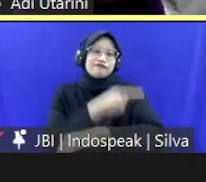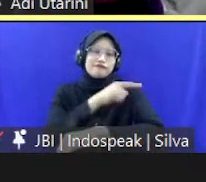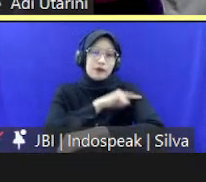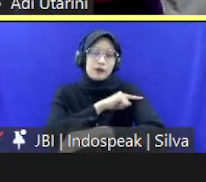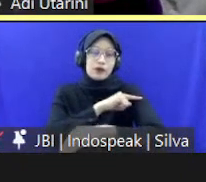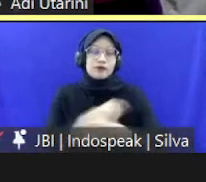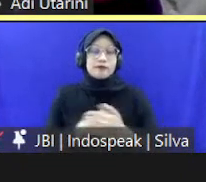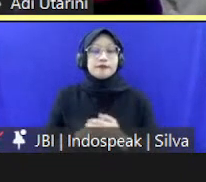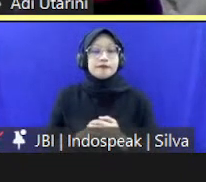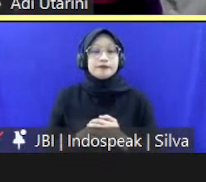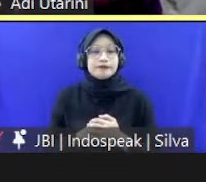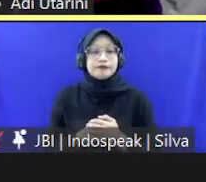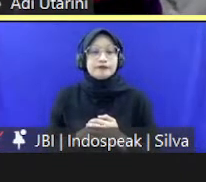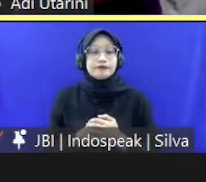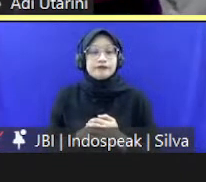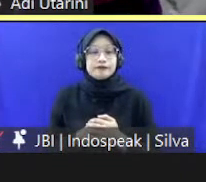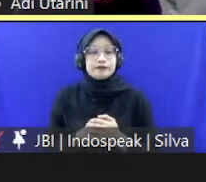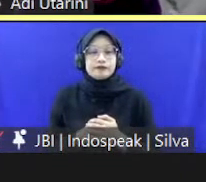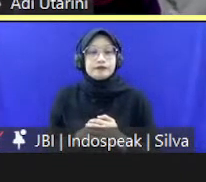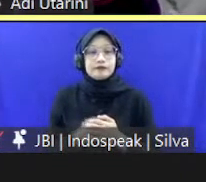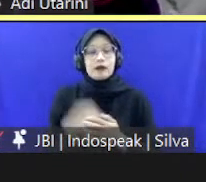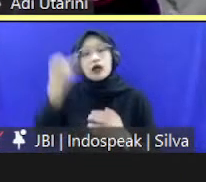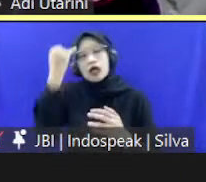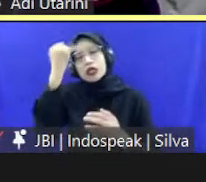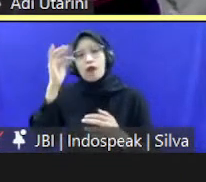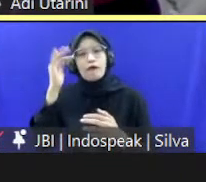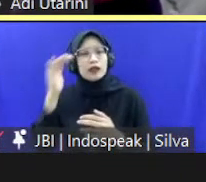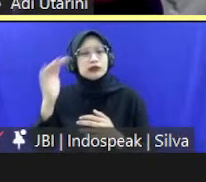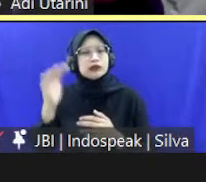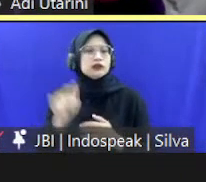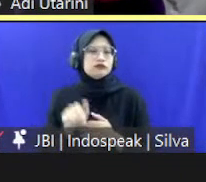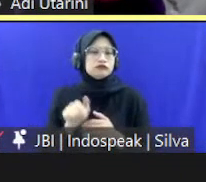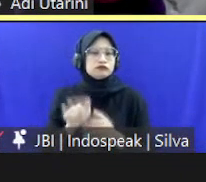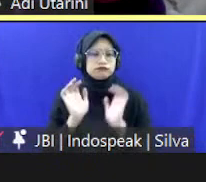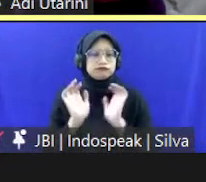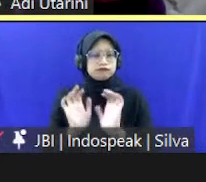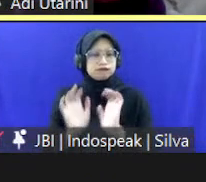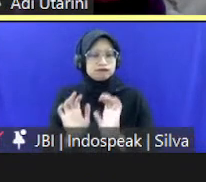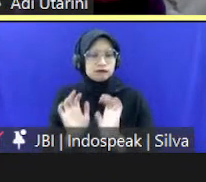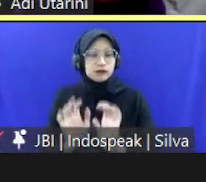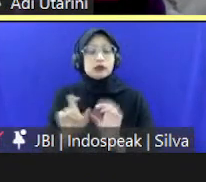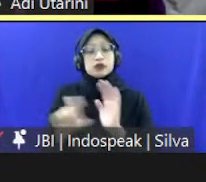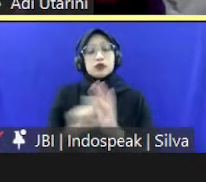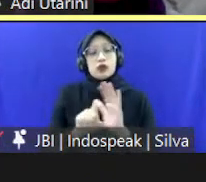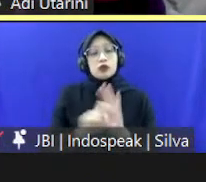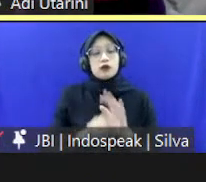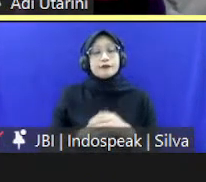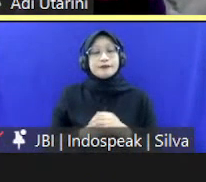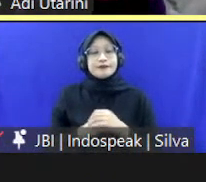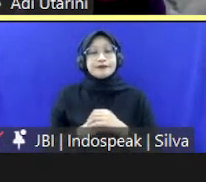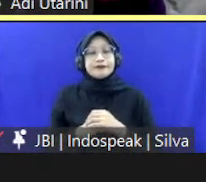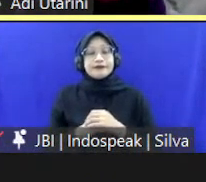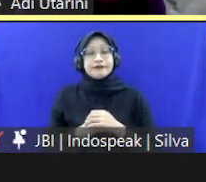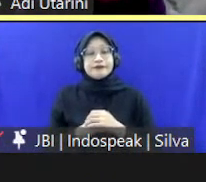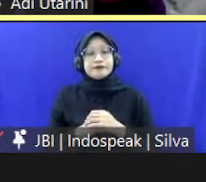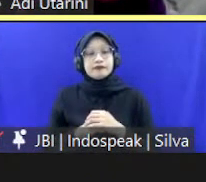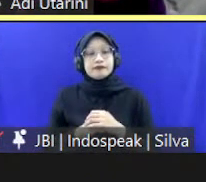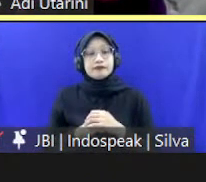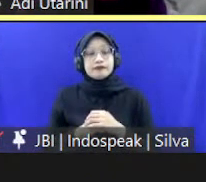several innovations that we did, for example, this understanding